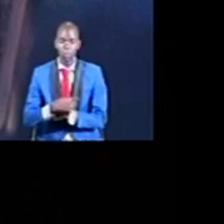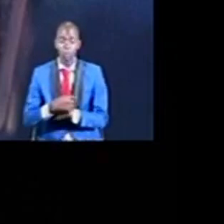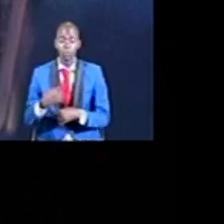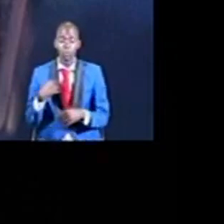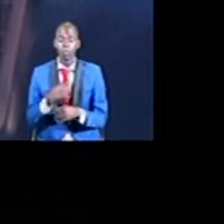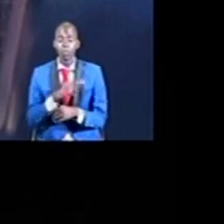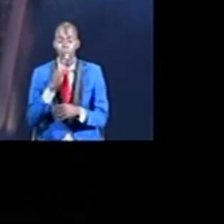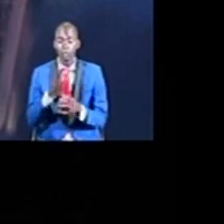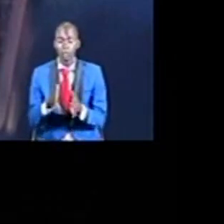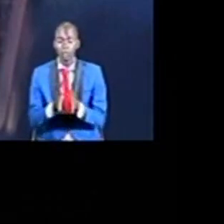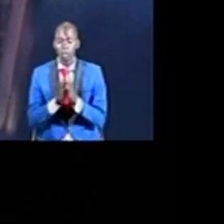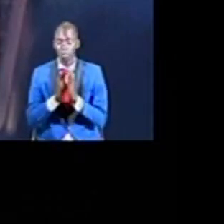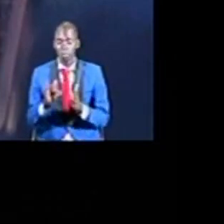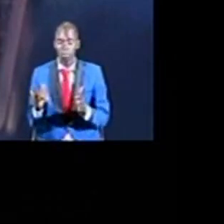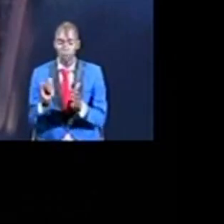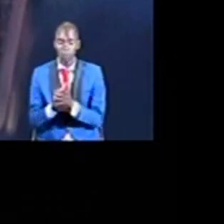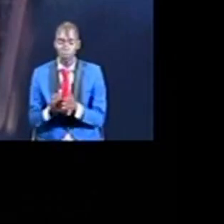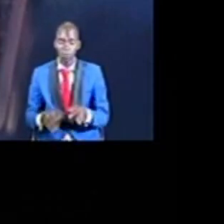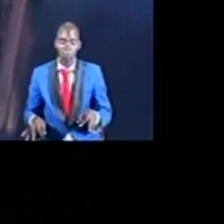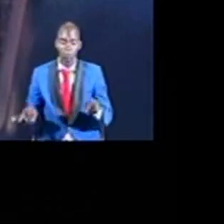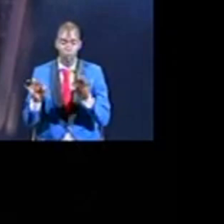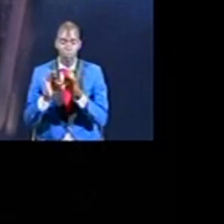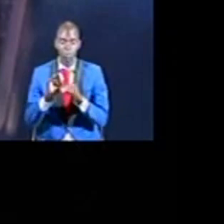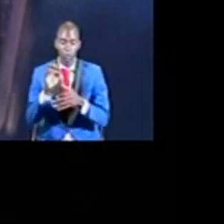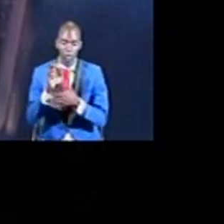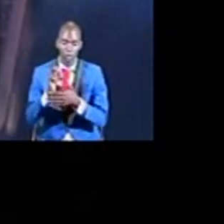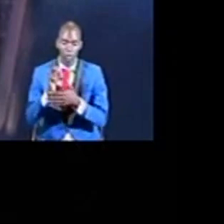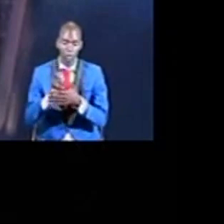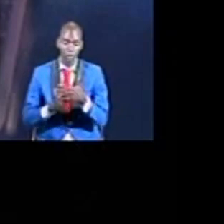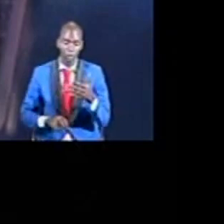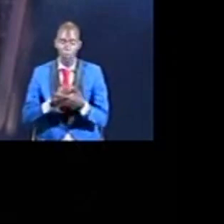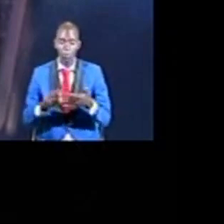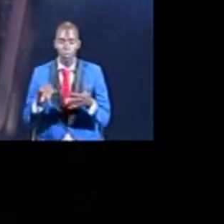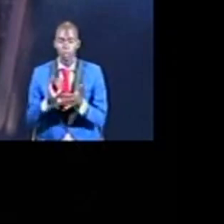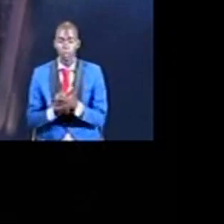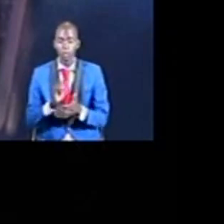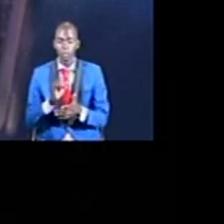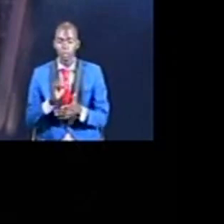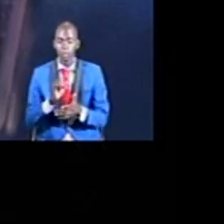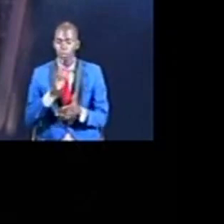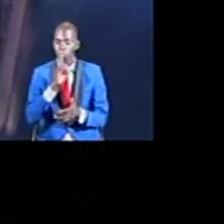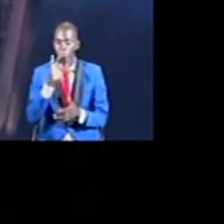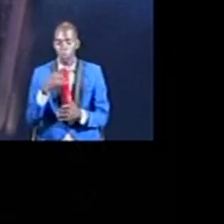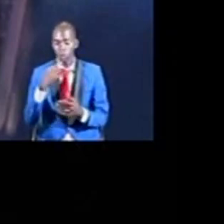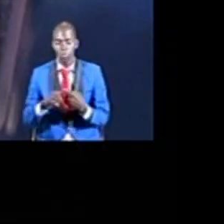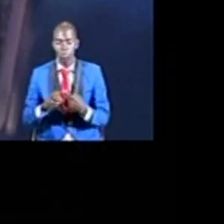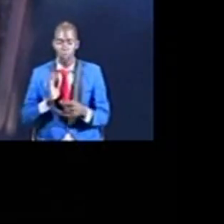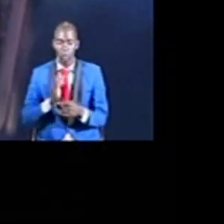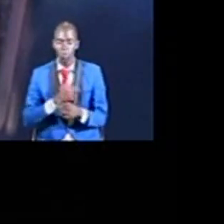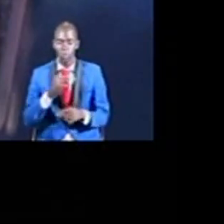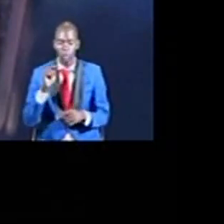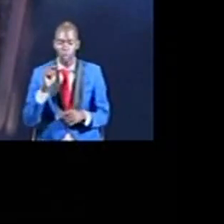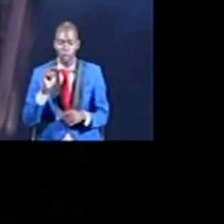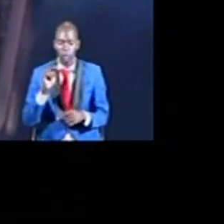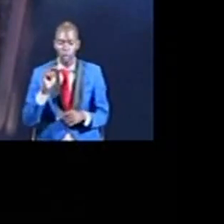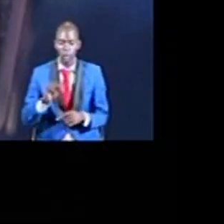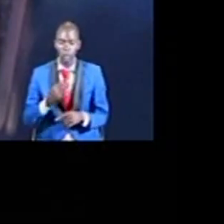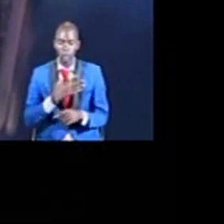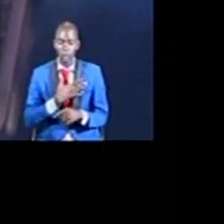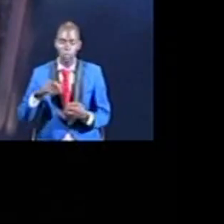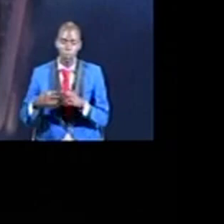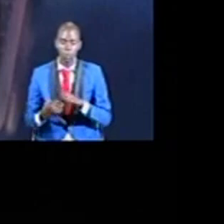asking that relevant passages that really speak to our present needs and problems, spiritually